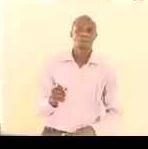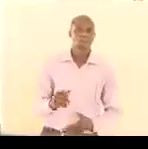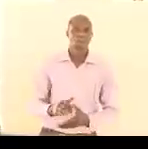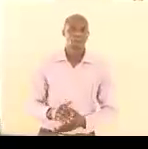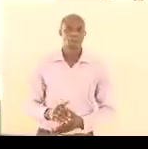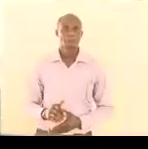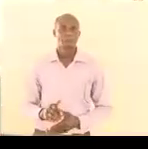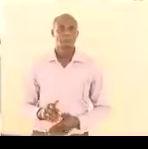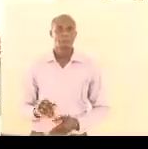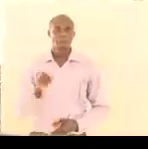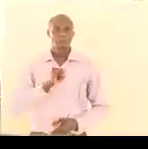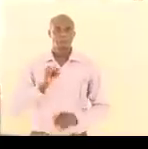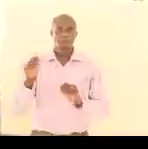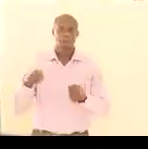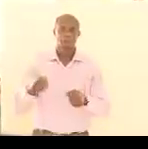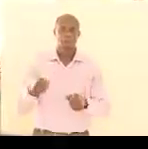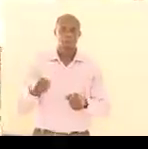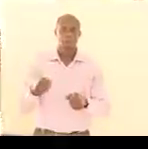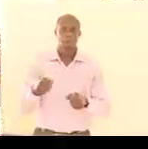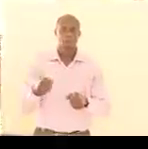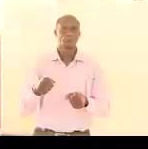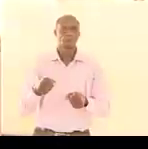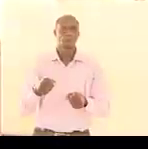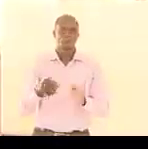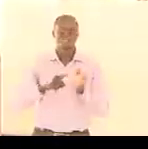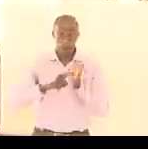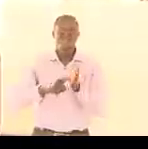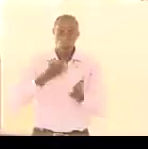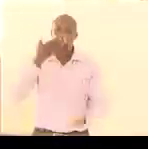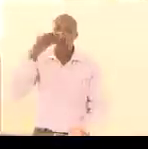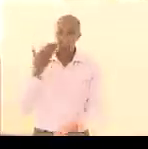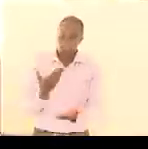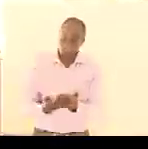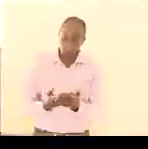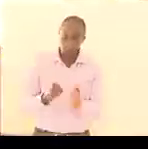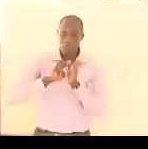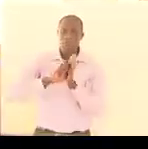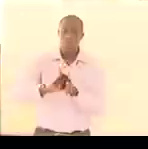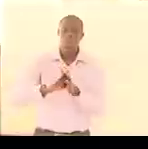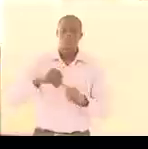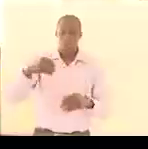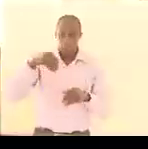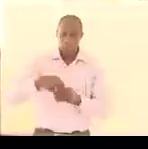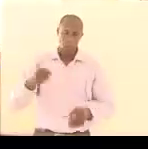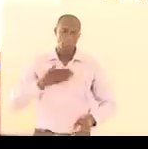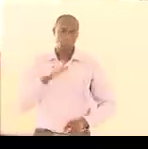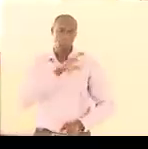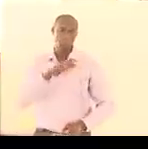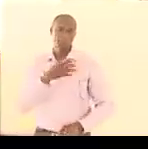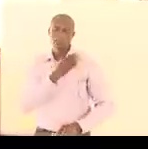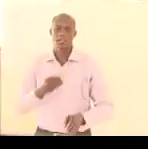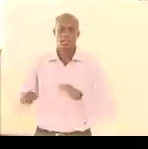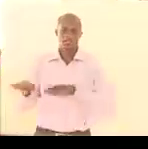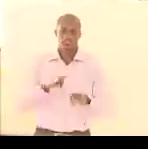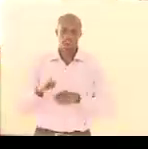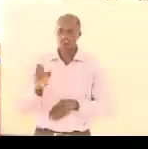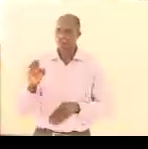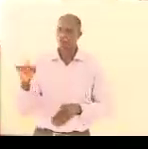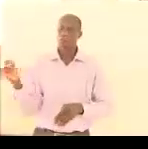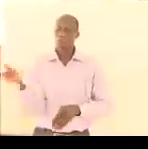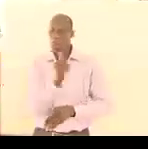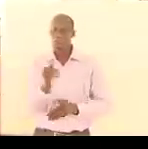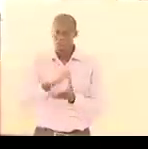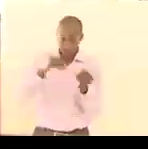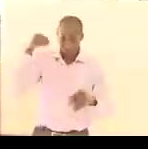In sense that I can show good example in my character and behaviors so that